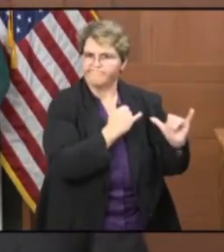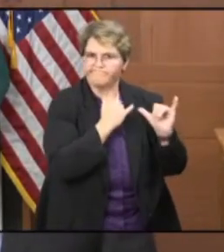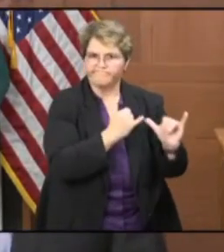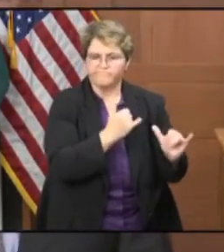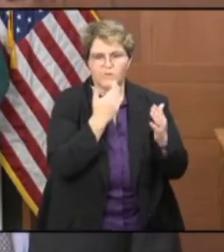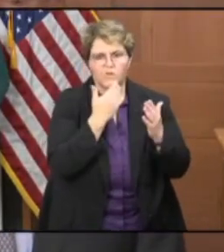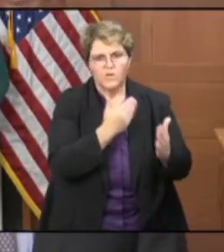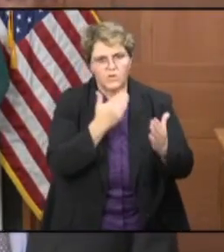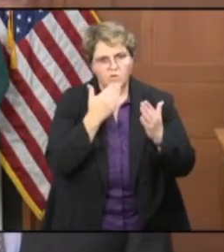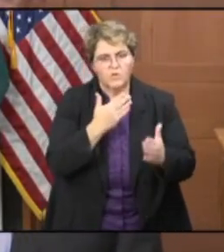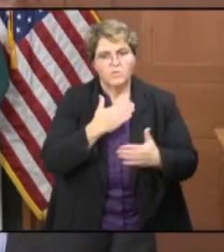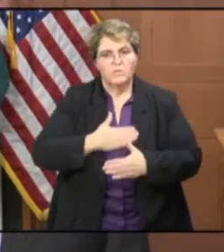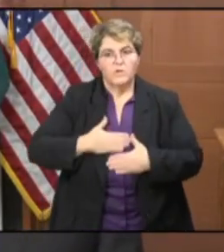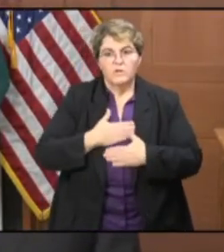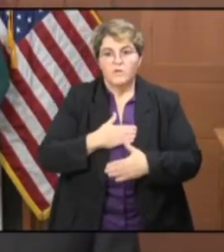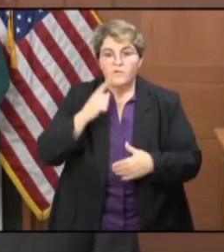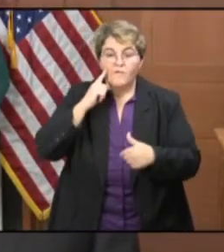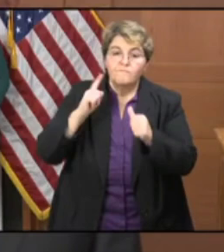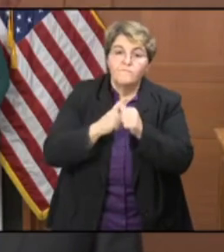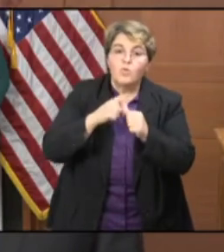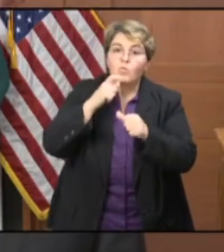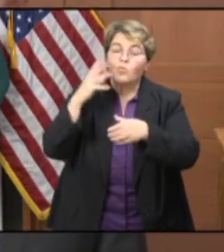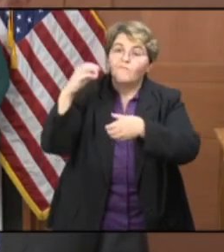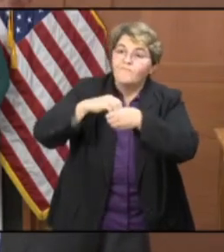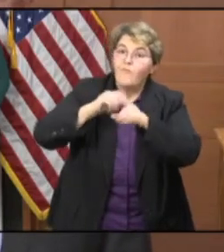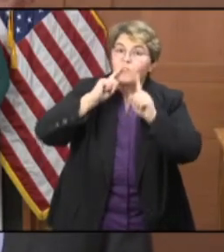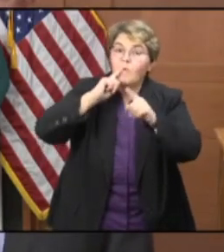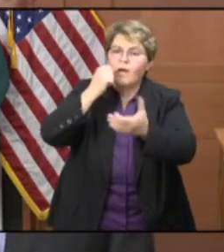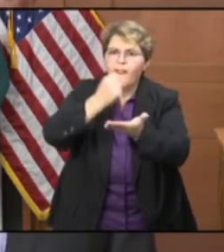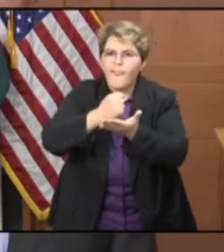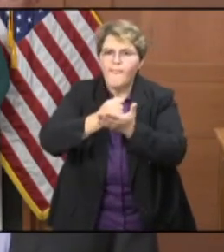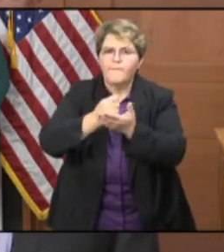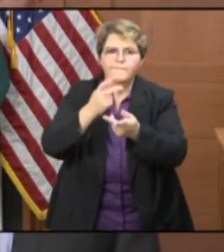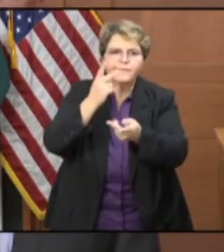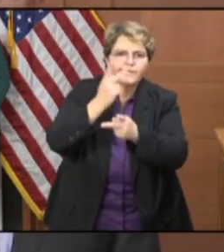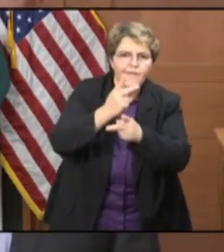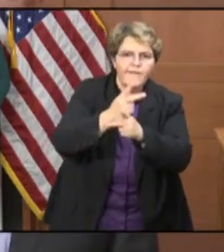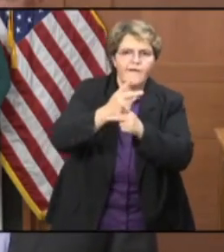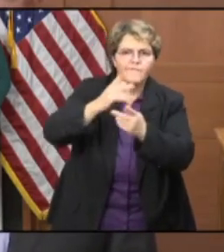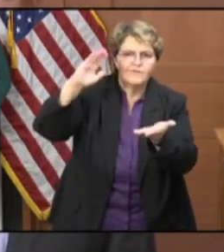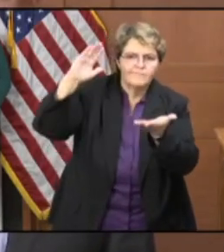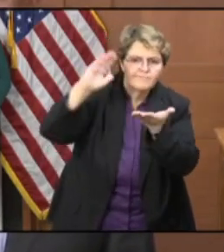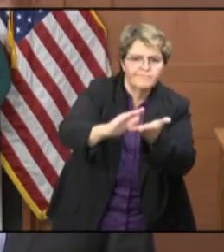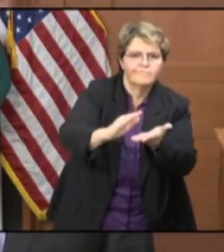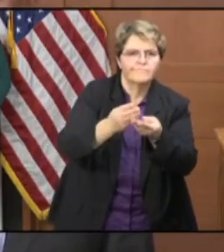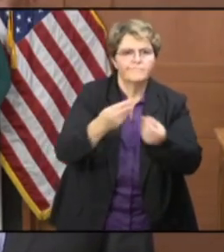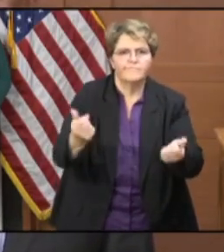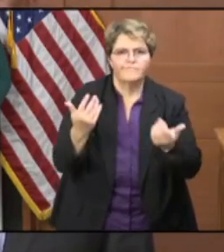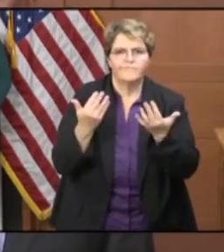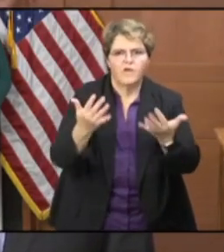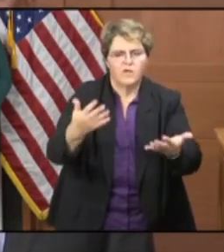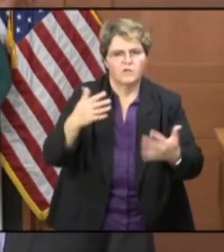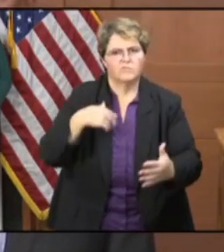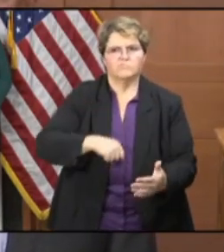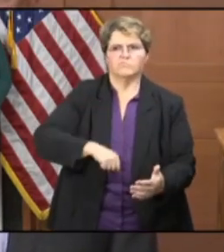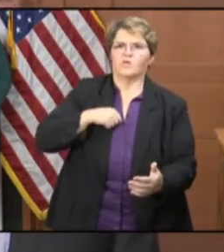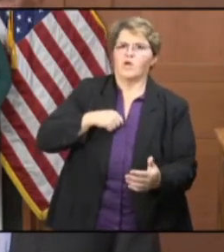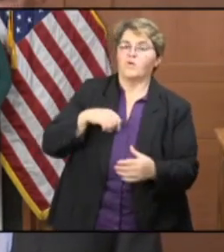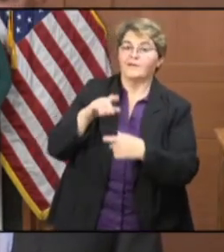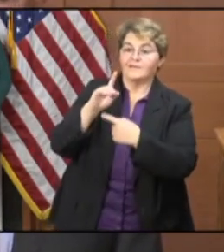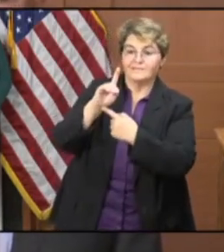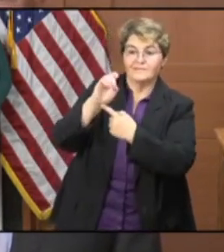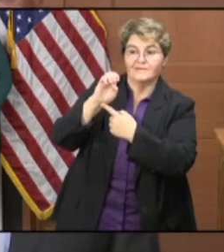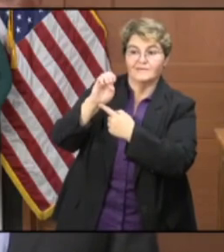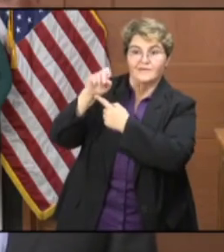appreciation for all the first responders that are out there helping us to fight these fires. I'm very proud that DEEP has many staff who